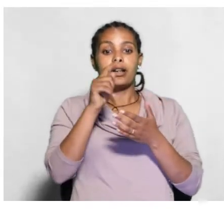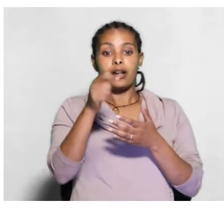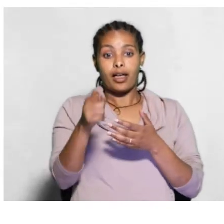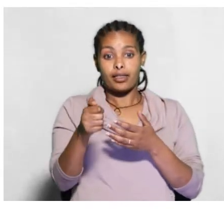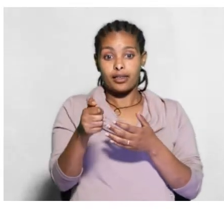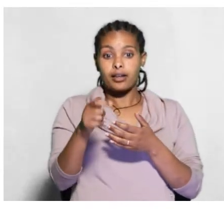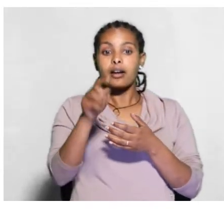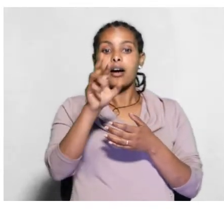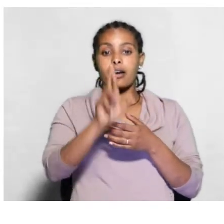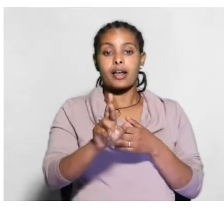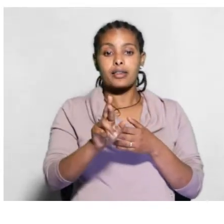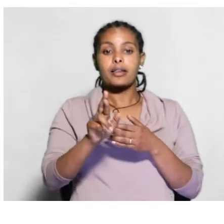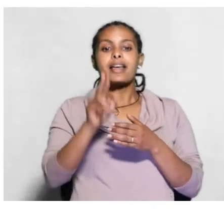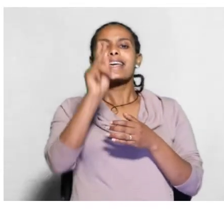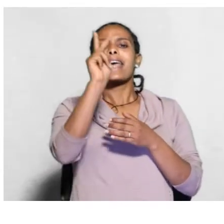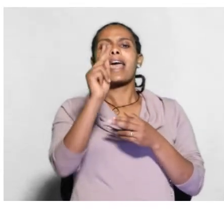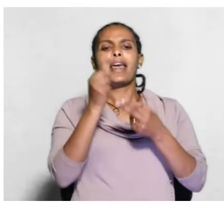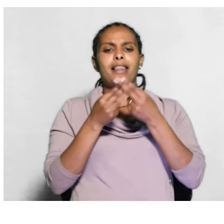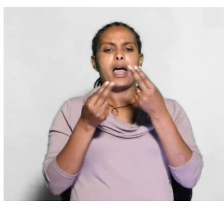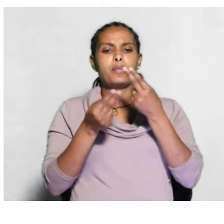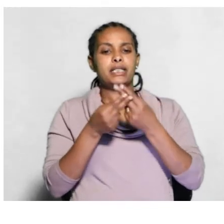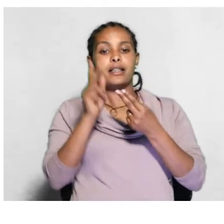rate equal K times